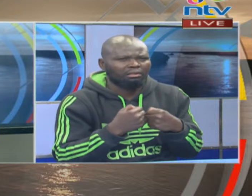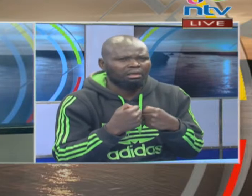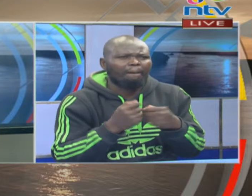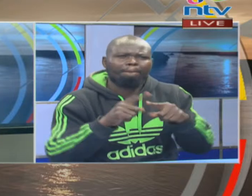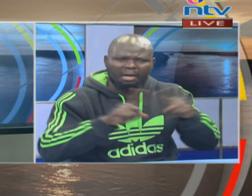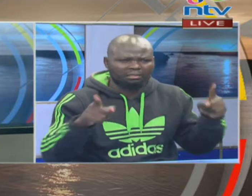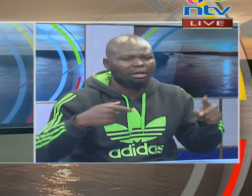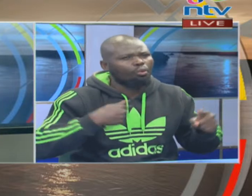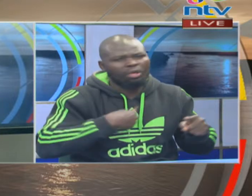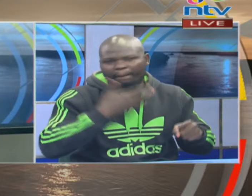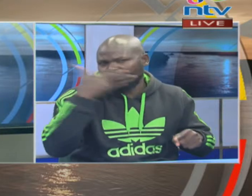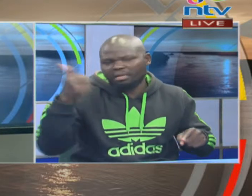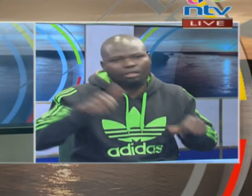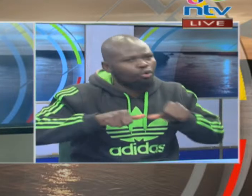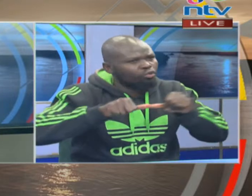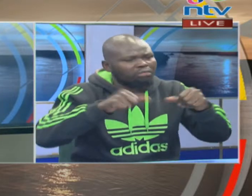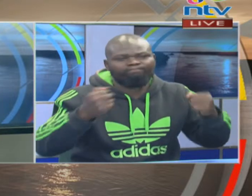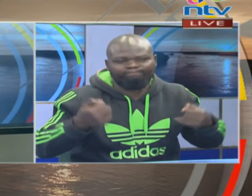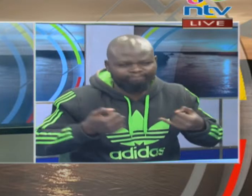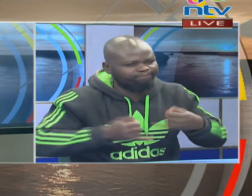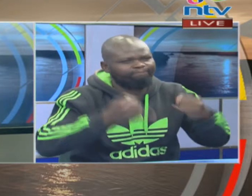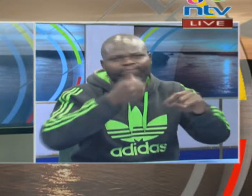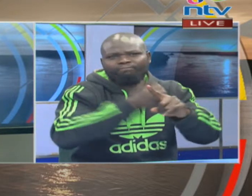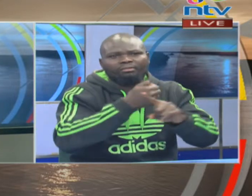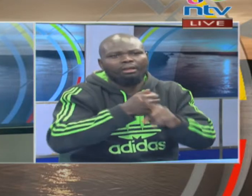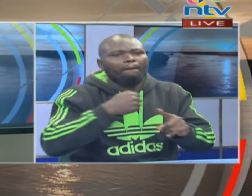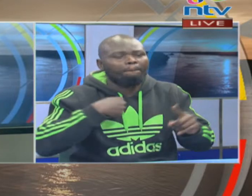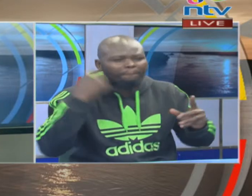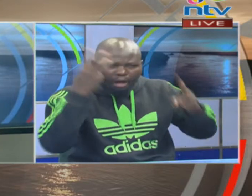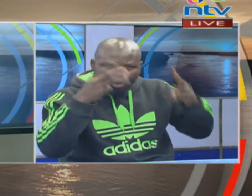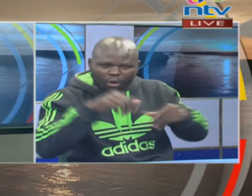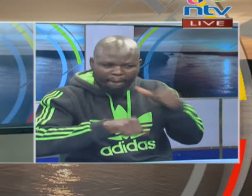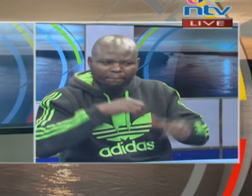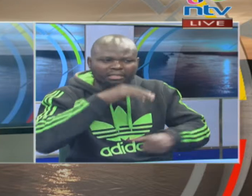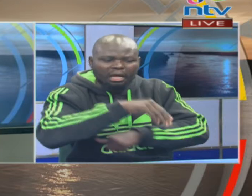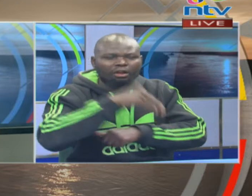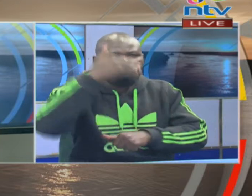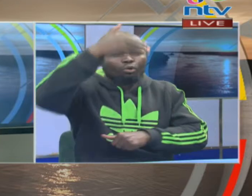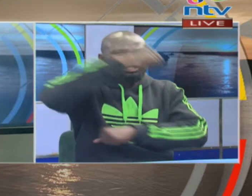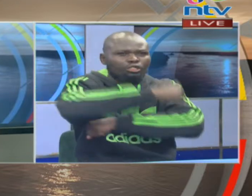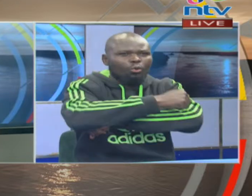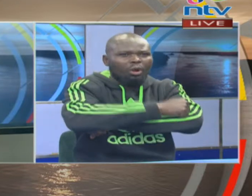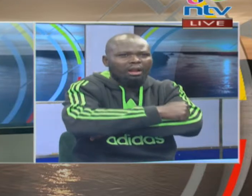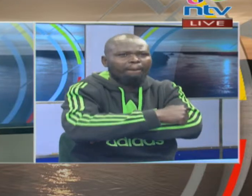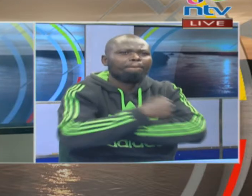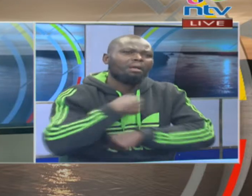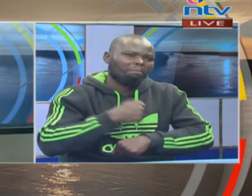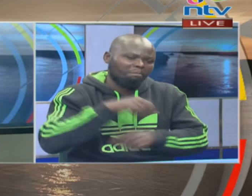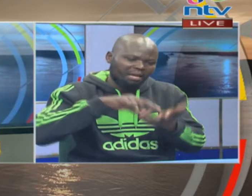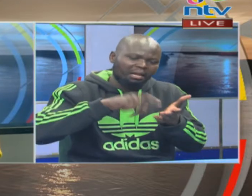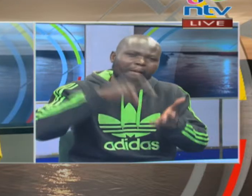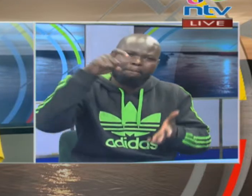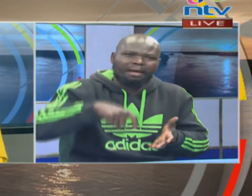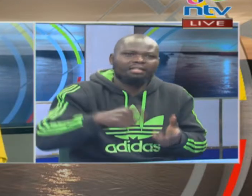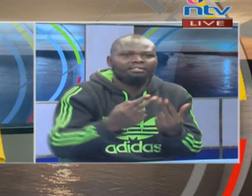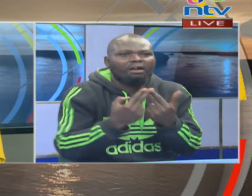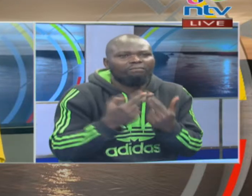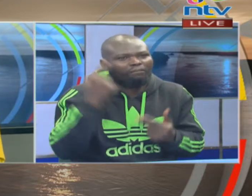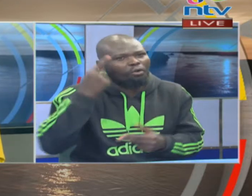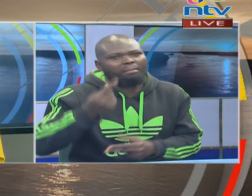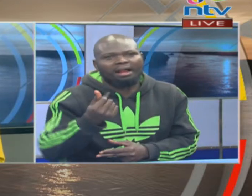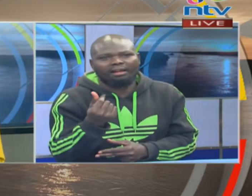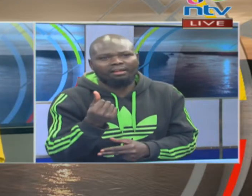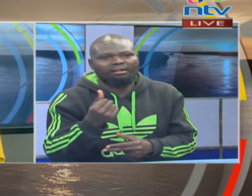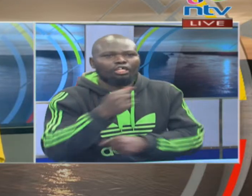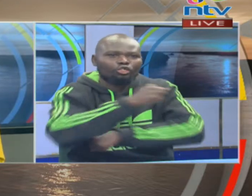Yes, I have a small challenge, but I want to try and in future,